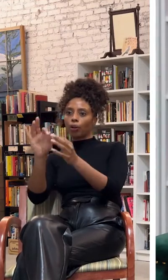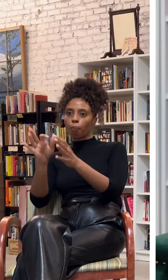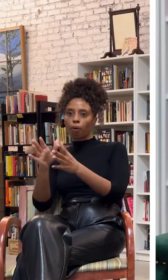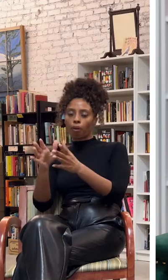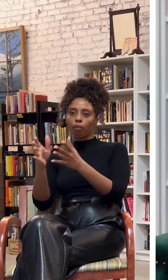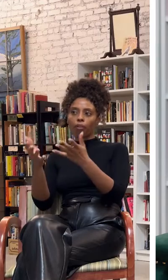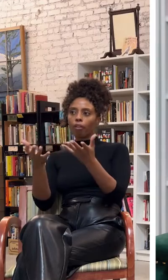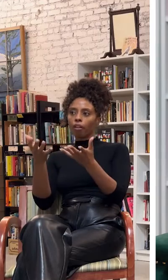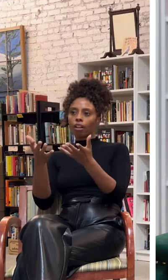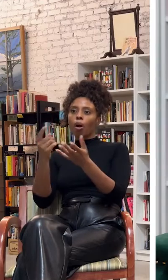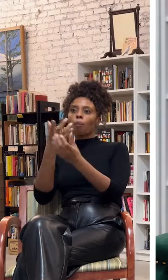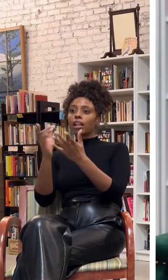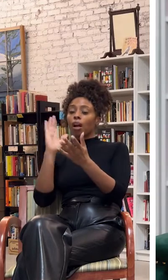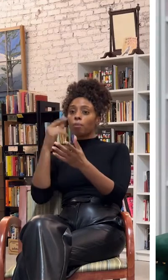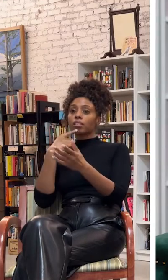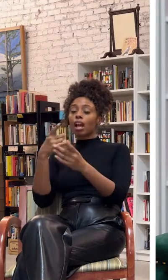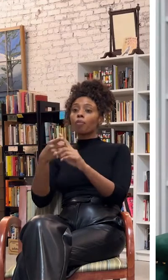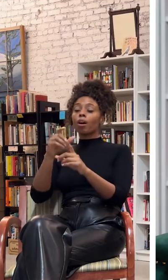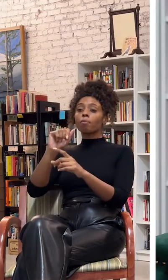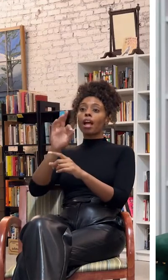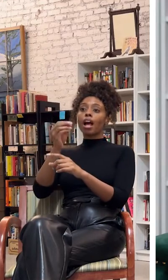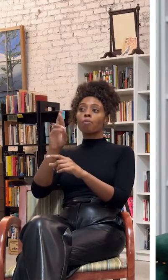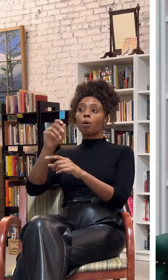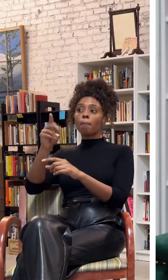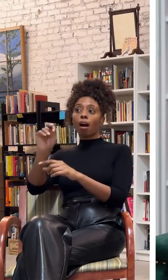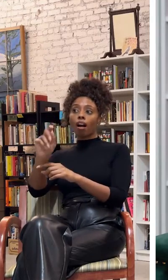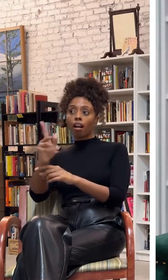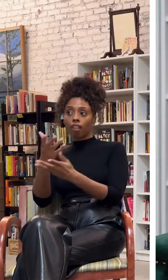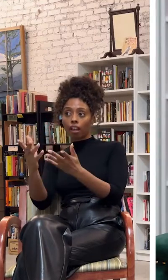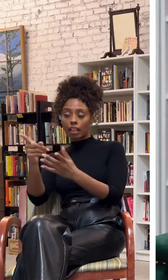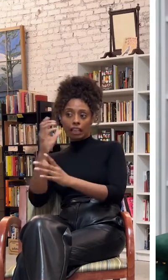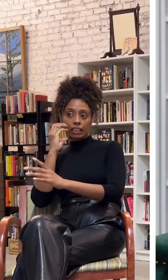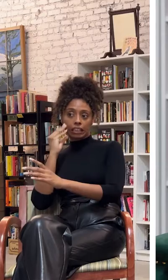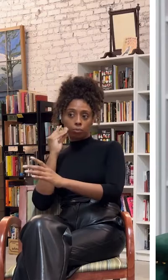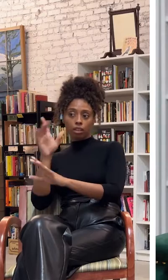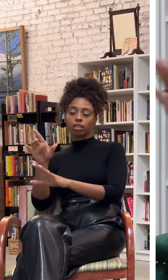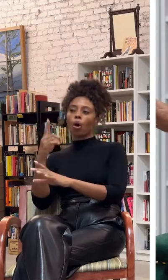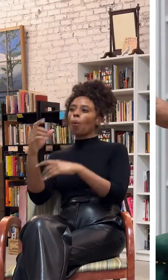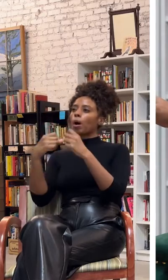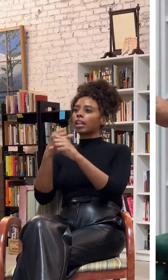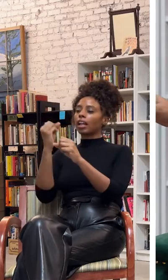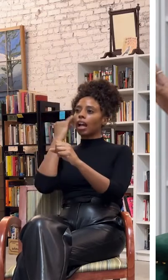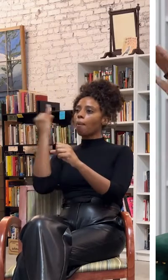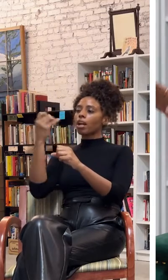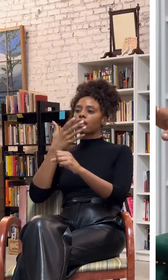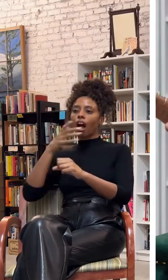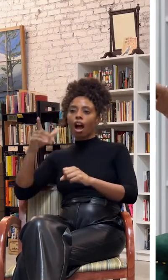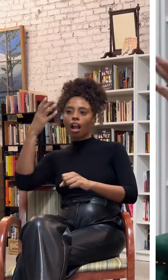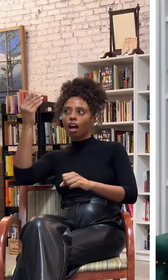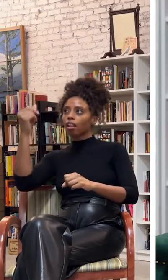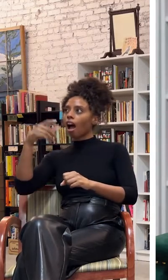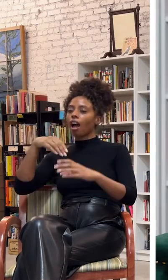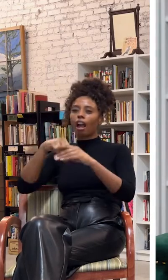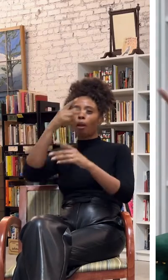You know, one thing I will say from the Afropunk thing was, one of the years, imagine like it's hot as hell, you're in a park in